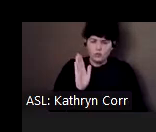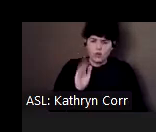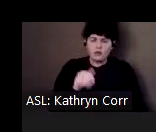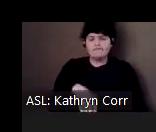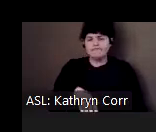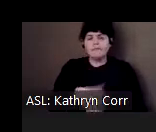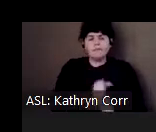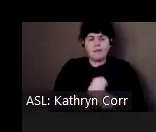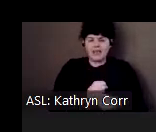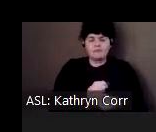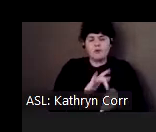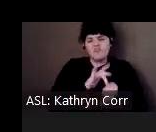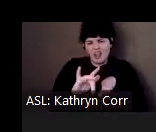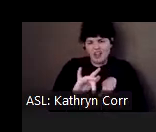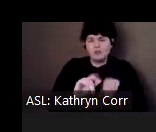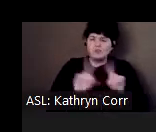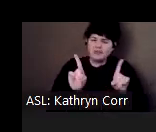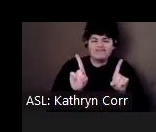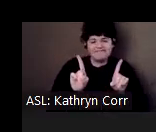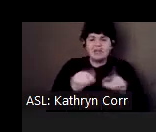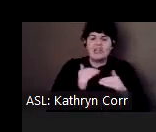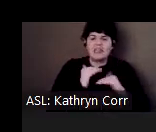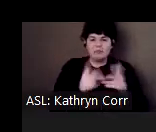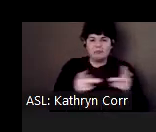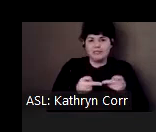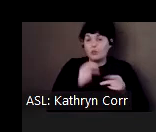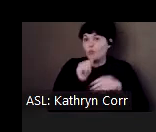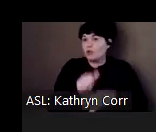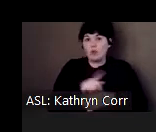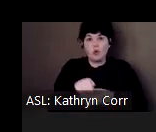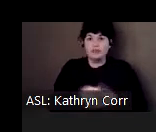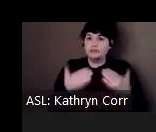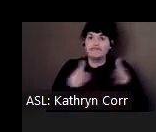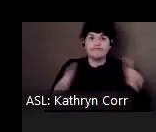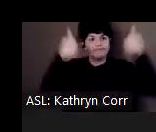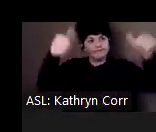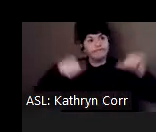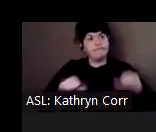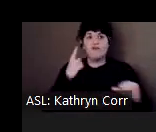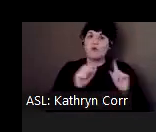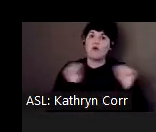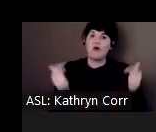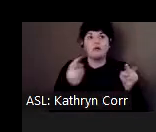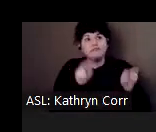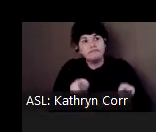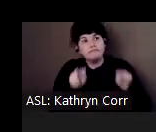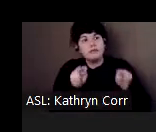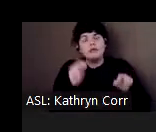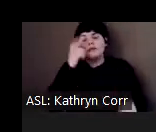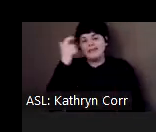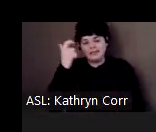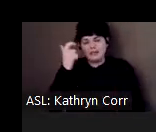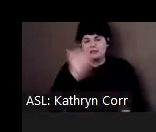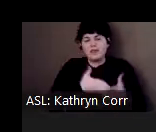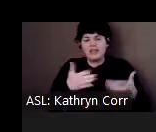public, just put it out to the public generally because things do change and we don't want it to